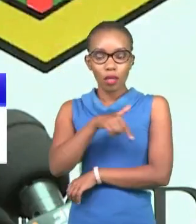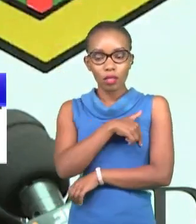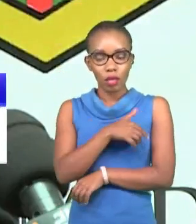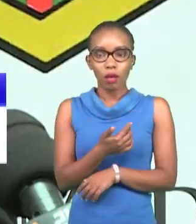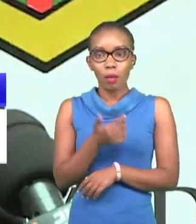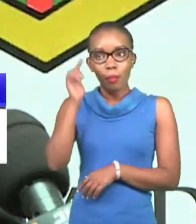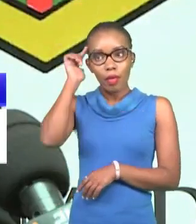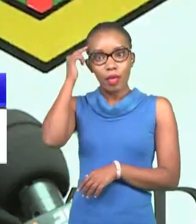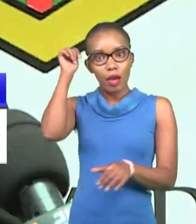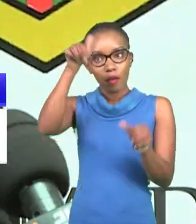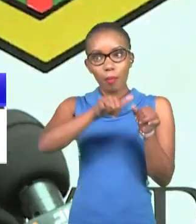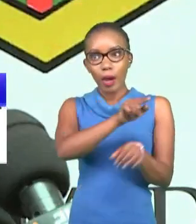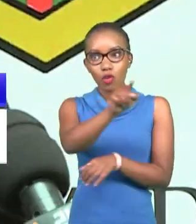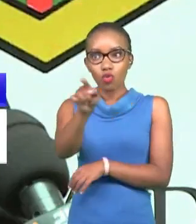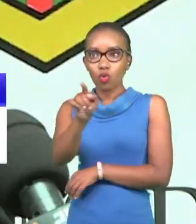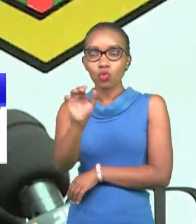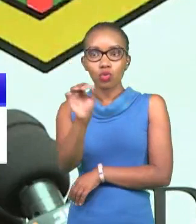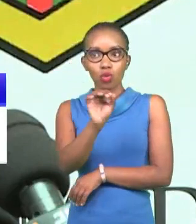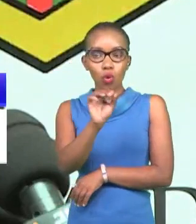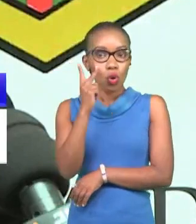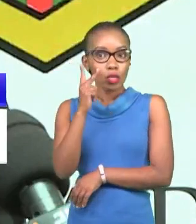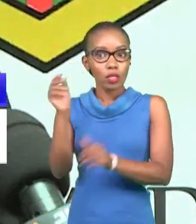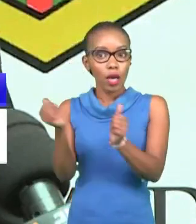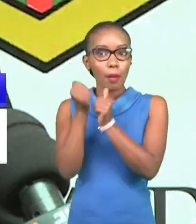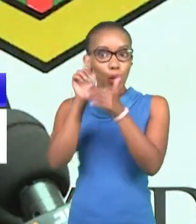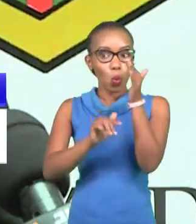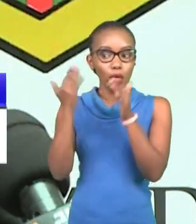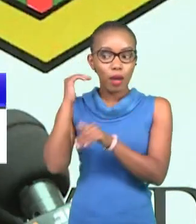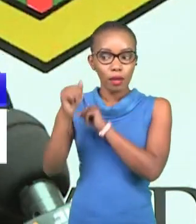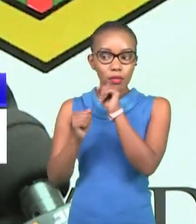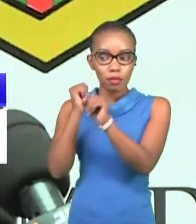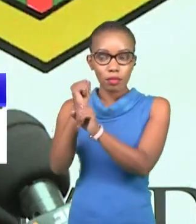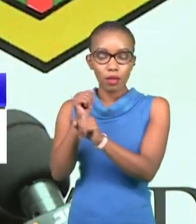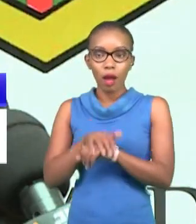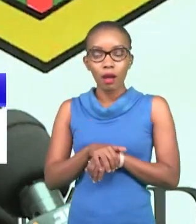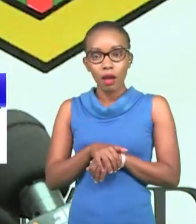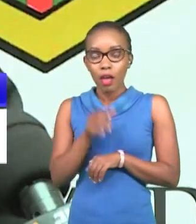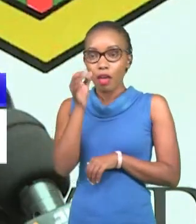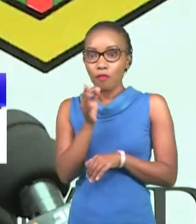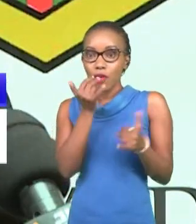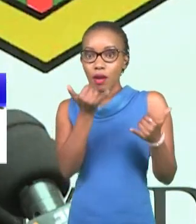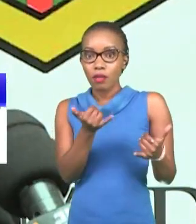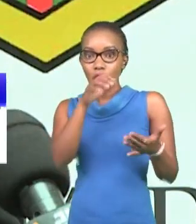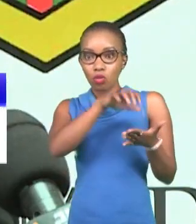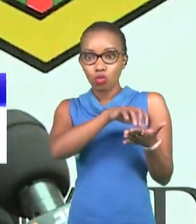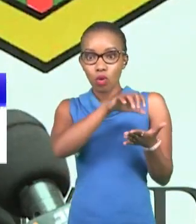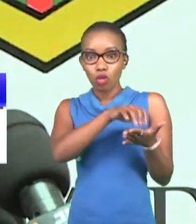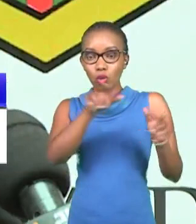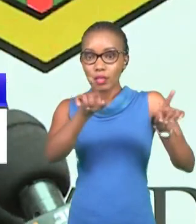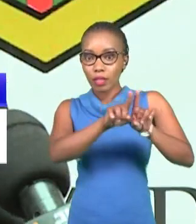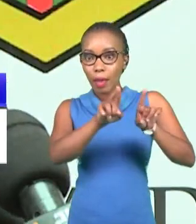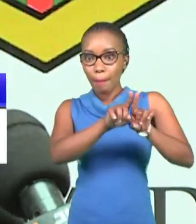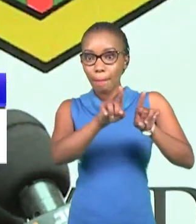think we don't need to remind you that we saw what happened last year, and if currently this is the situation,